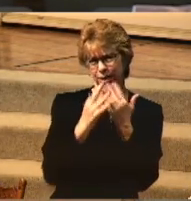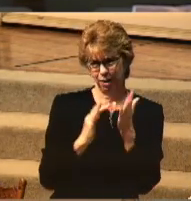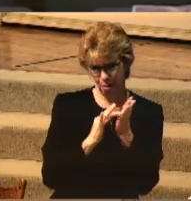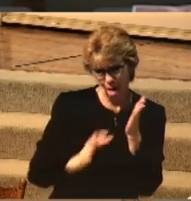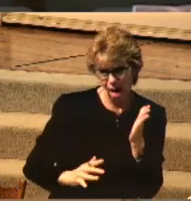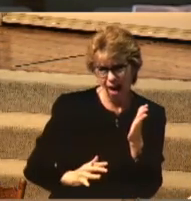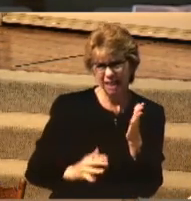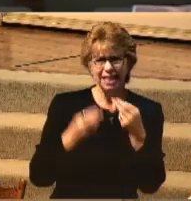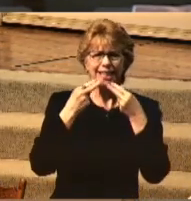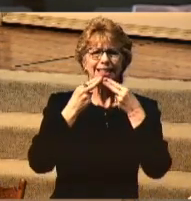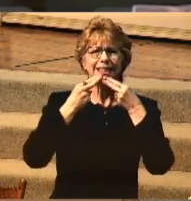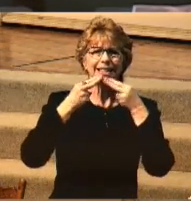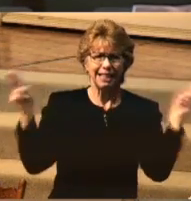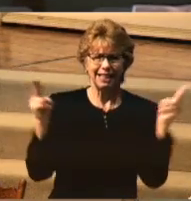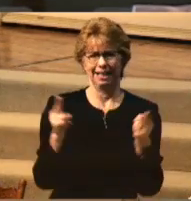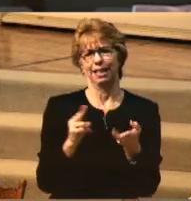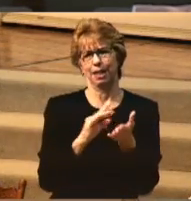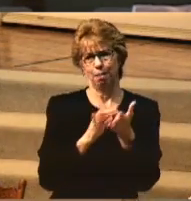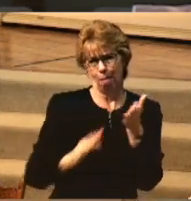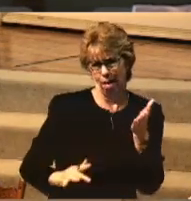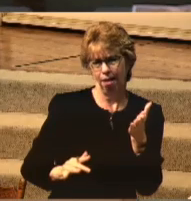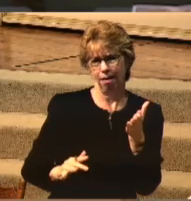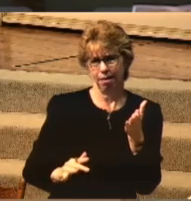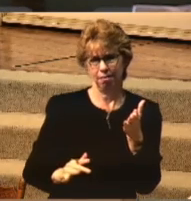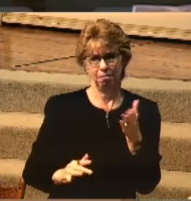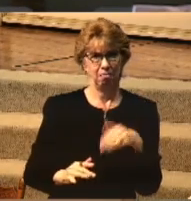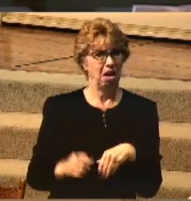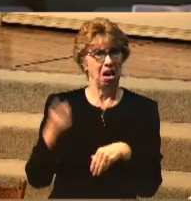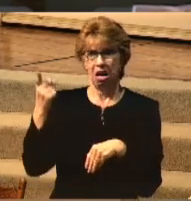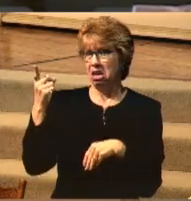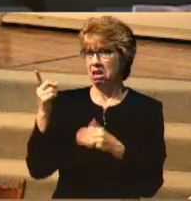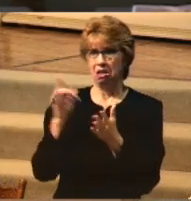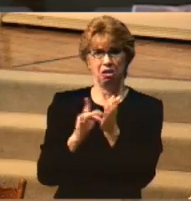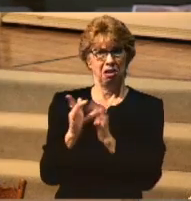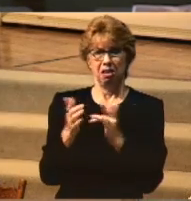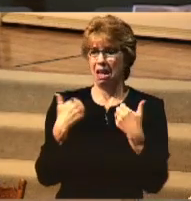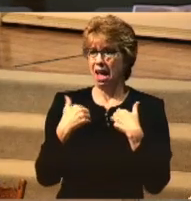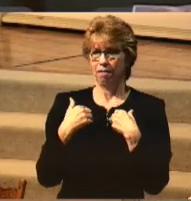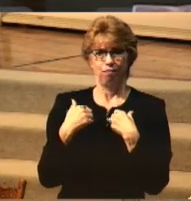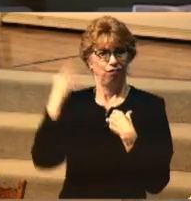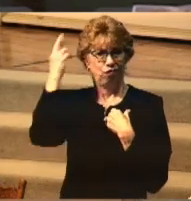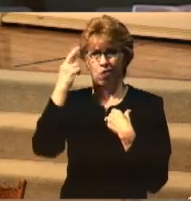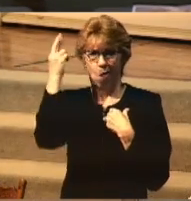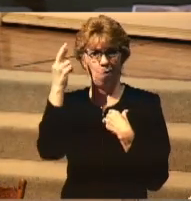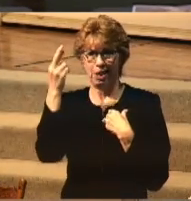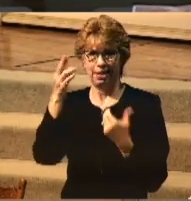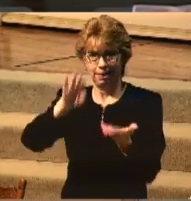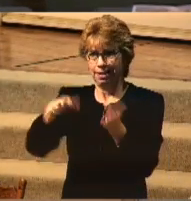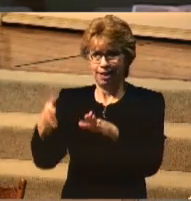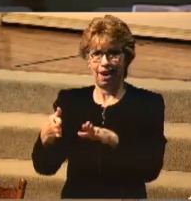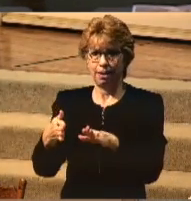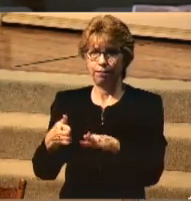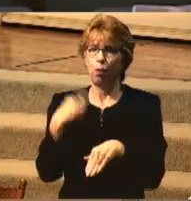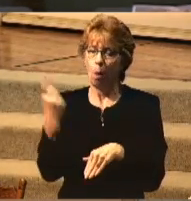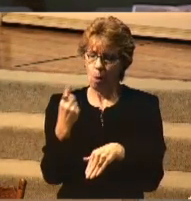innocent blood. He had no reason to die. He died for your sins and for mine.